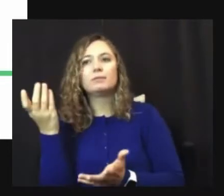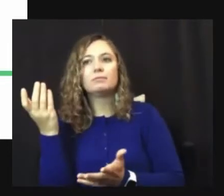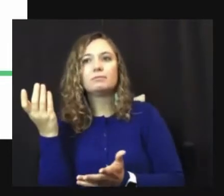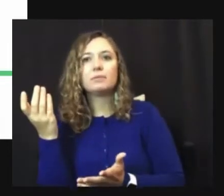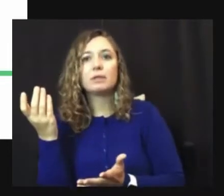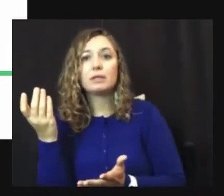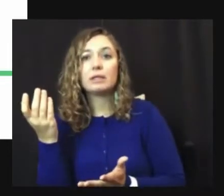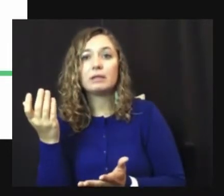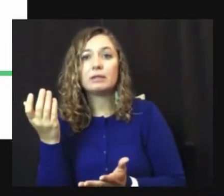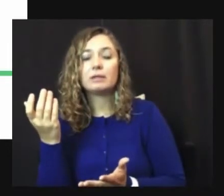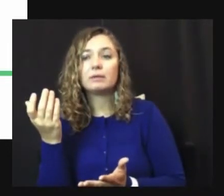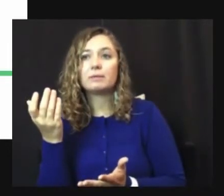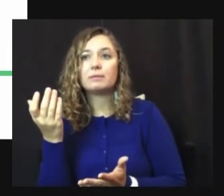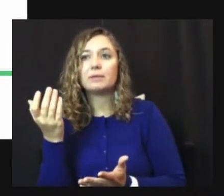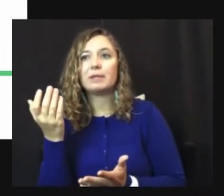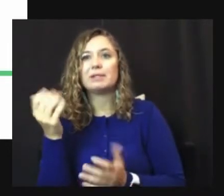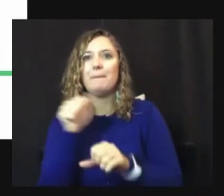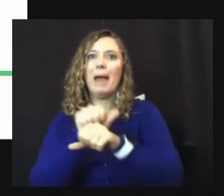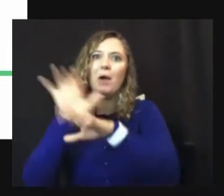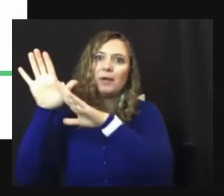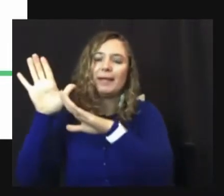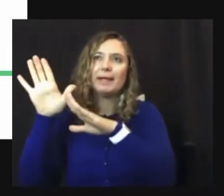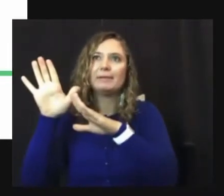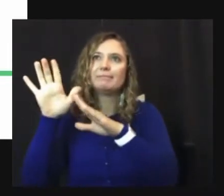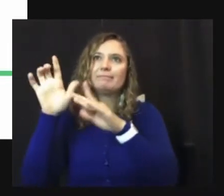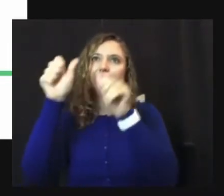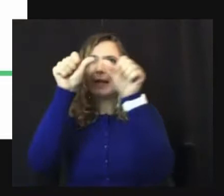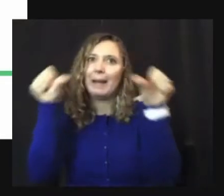though it's a mountain shape, don't think of this as a hierarchy